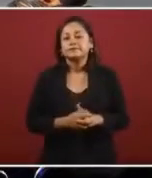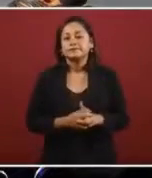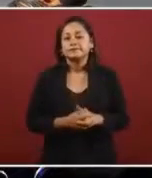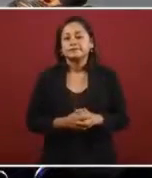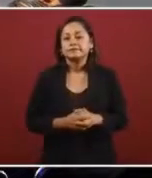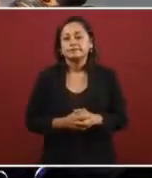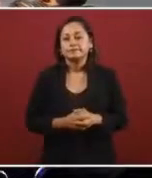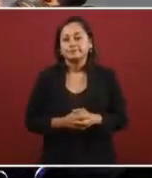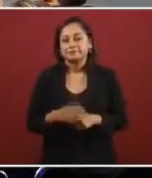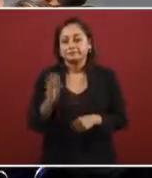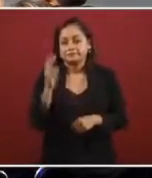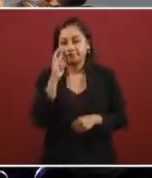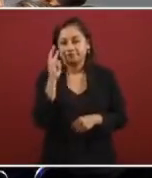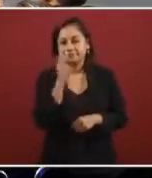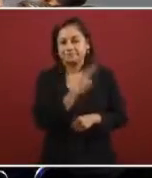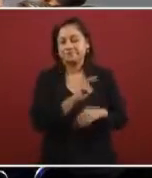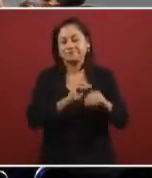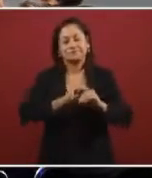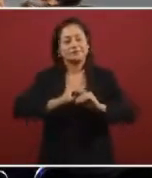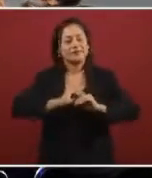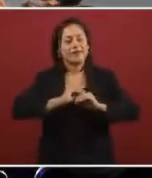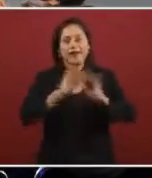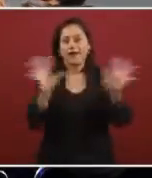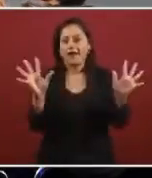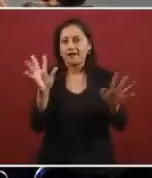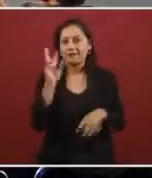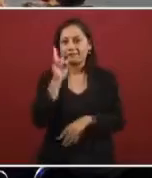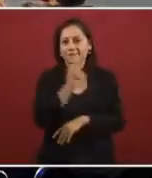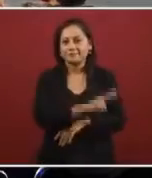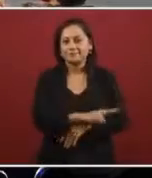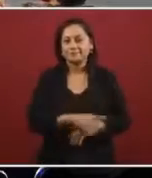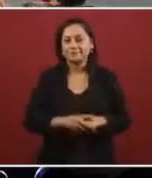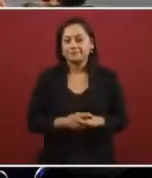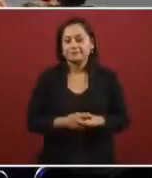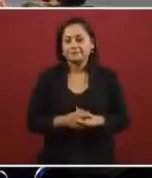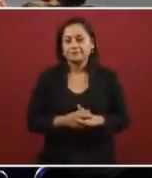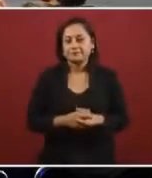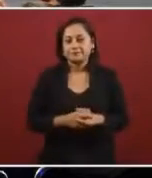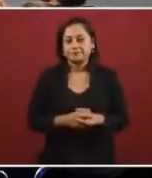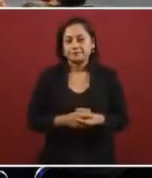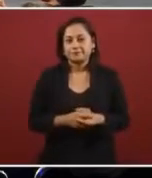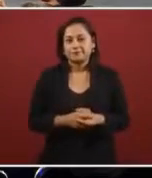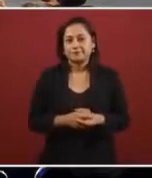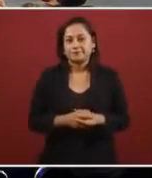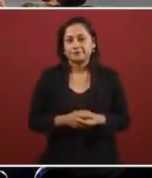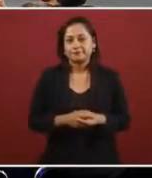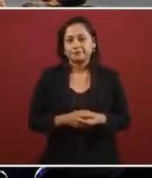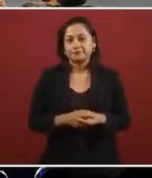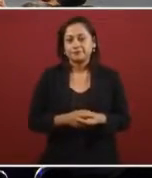Más claro. But it could not be more clear than a tree.